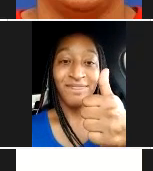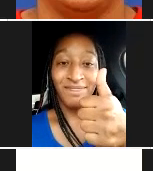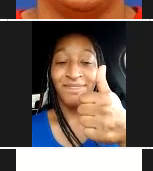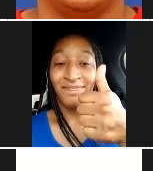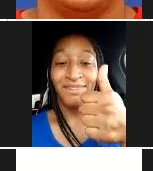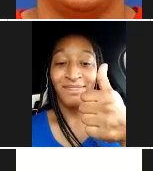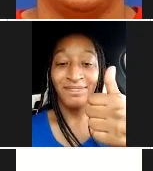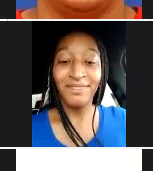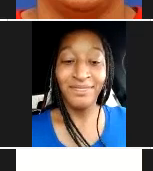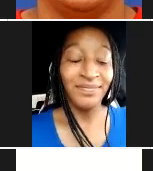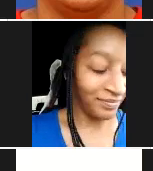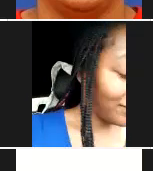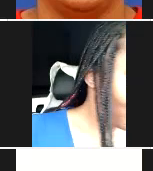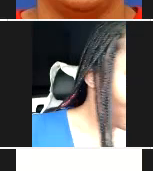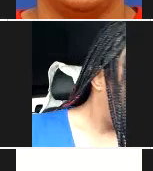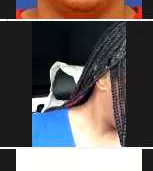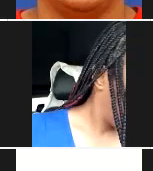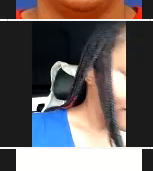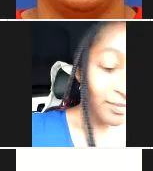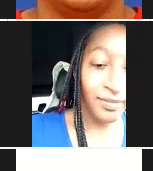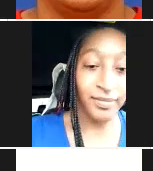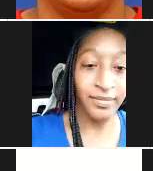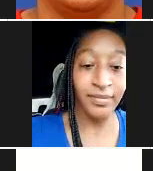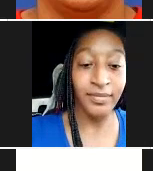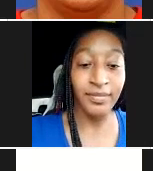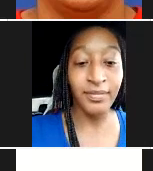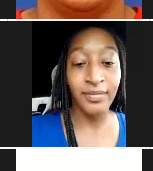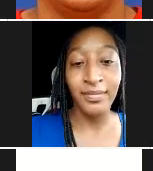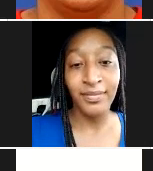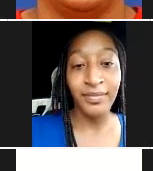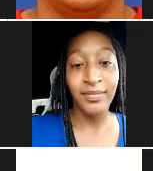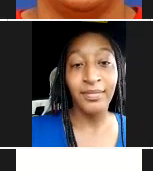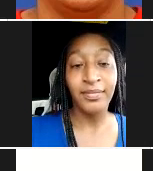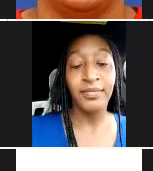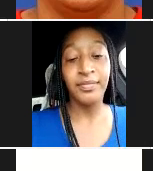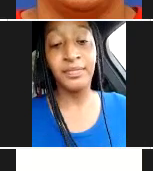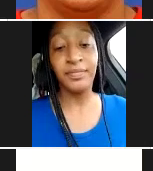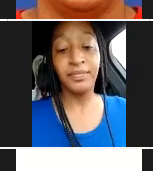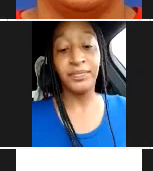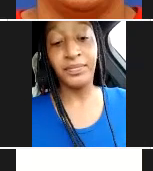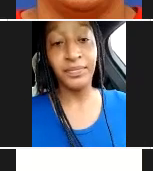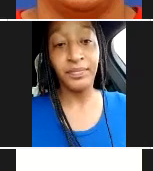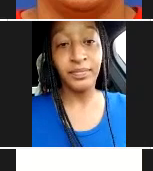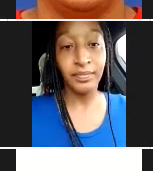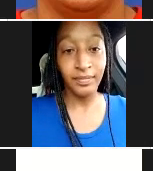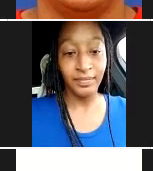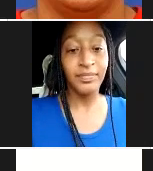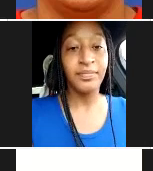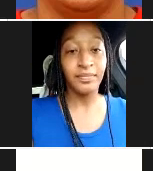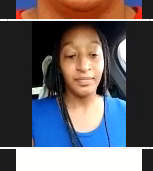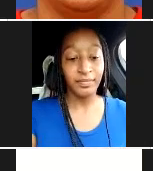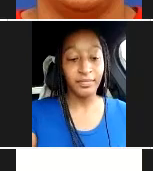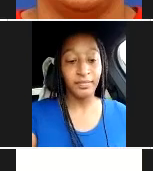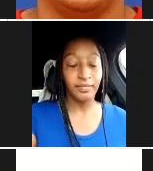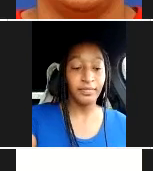will. Thank you. All right. So I'll post this recording in the announcements. So once I get it